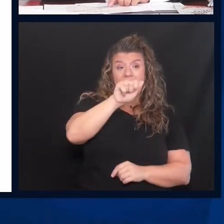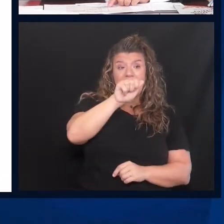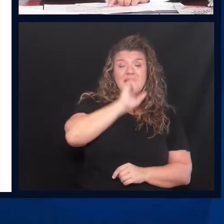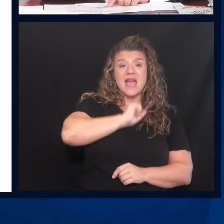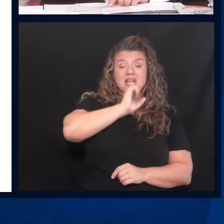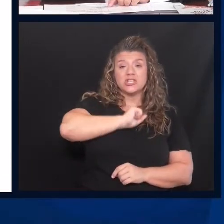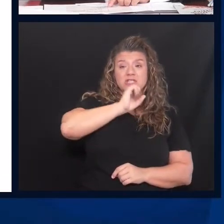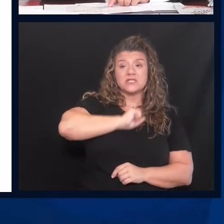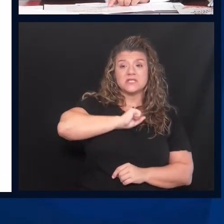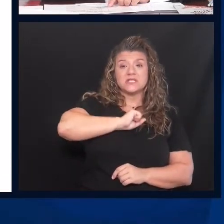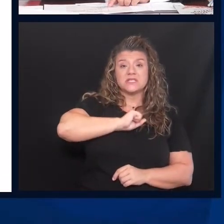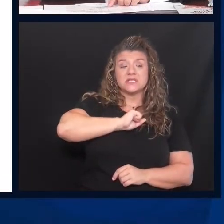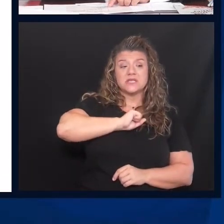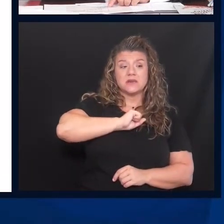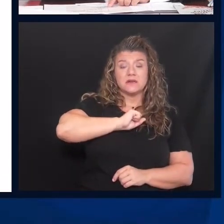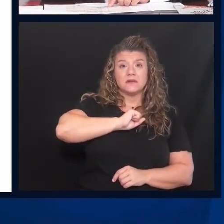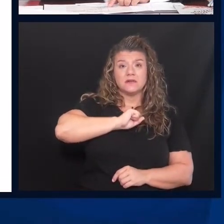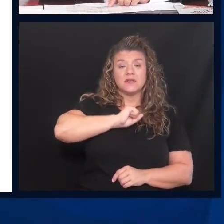ages